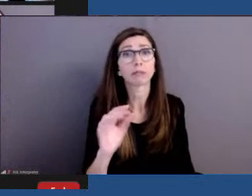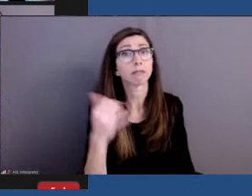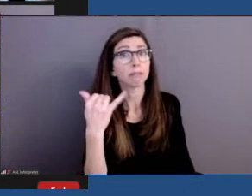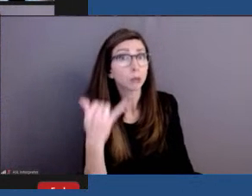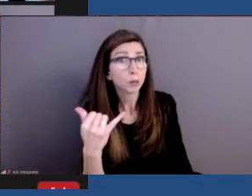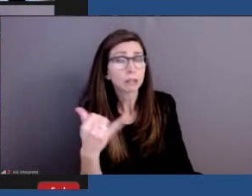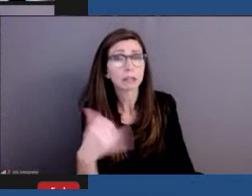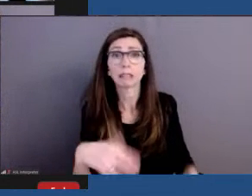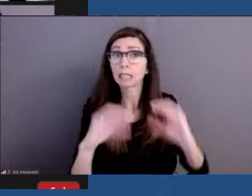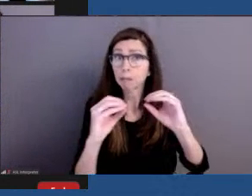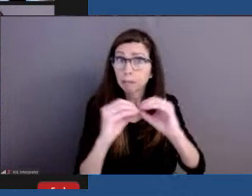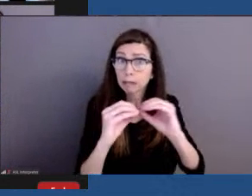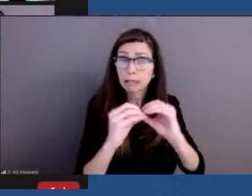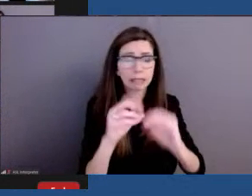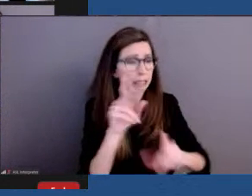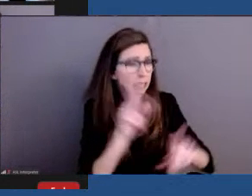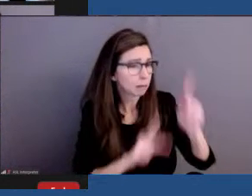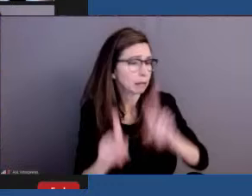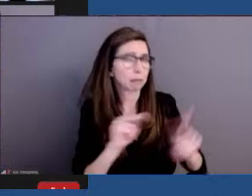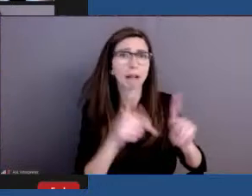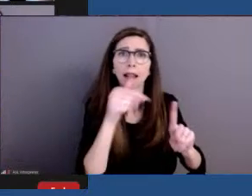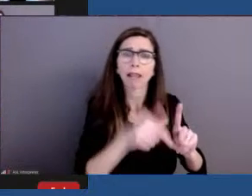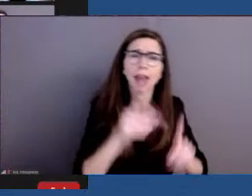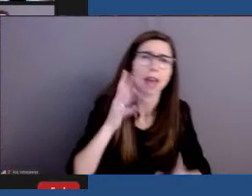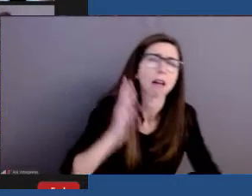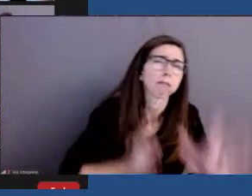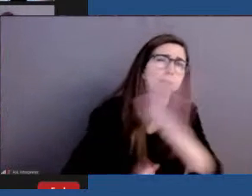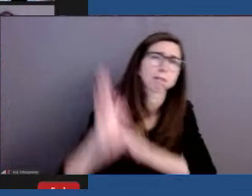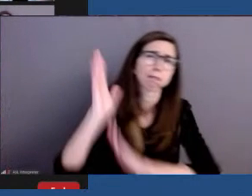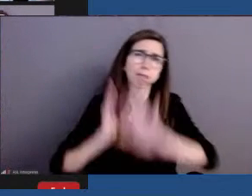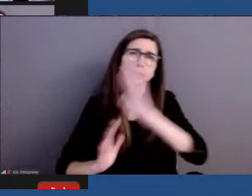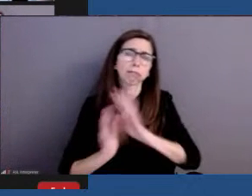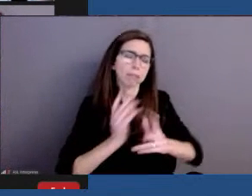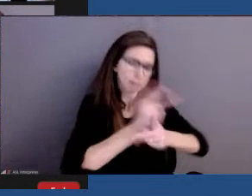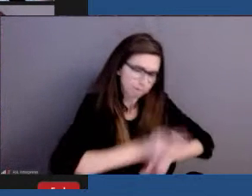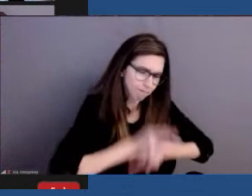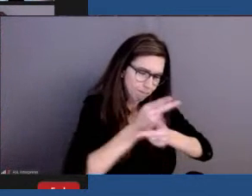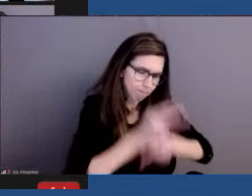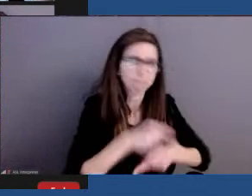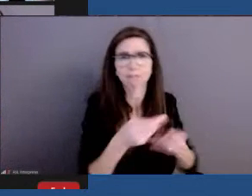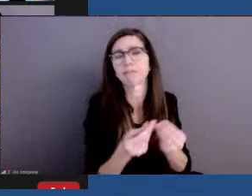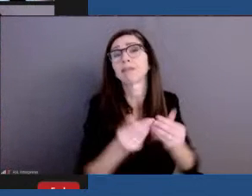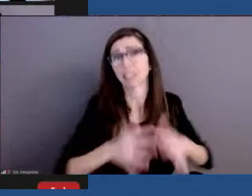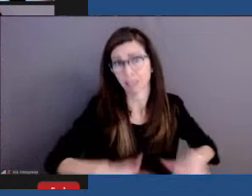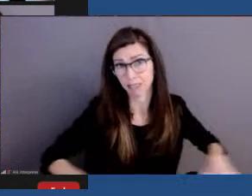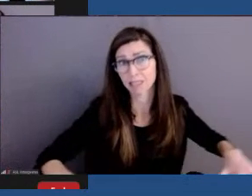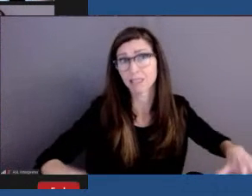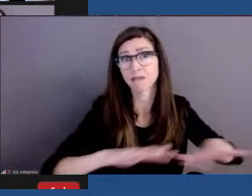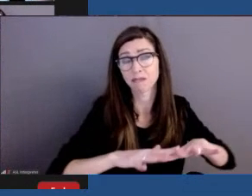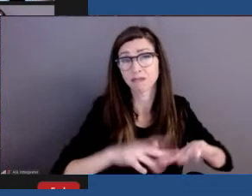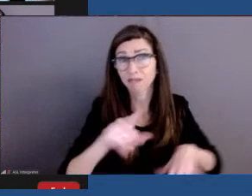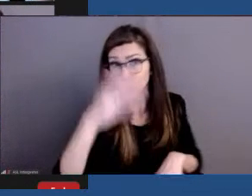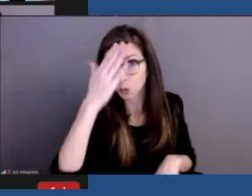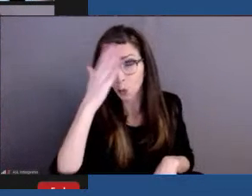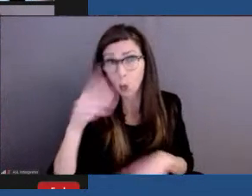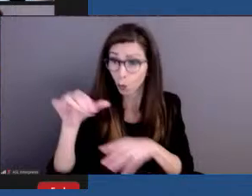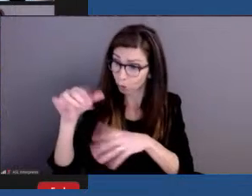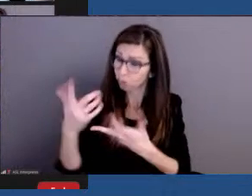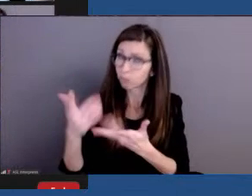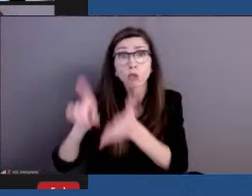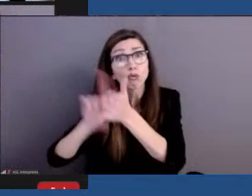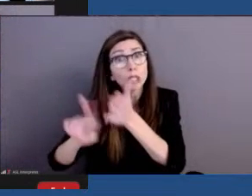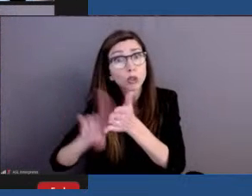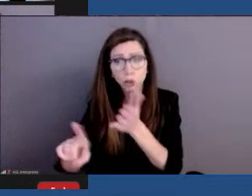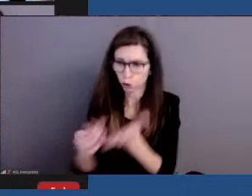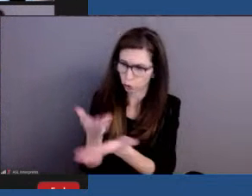past and present contributions to this land. Research shows that Indigenous people are